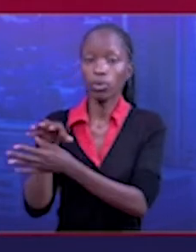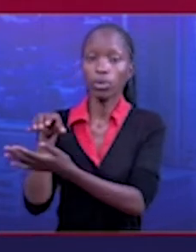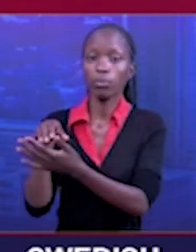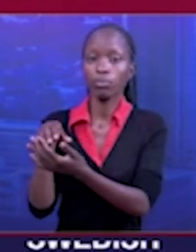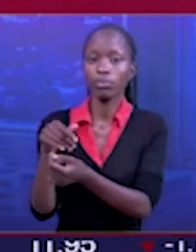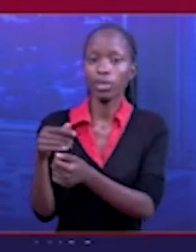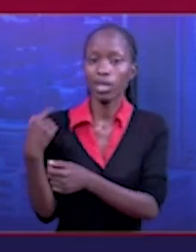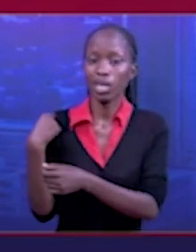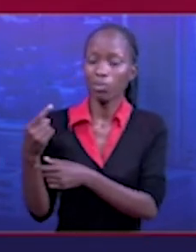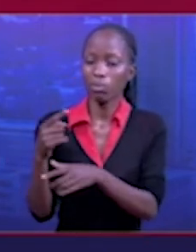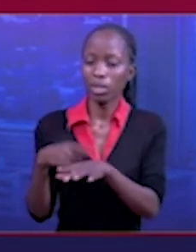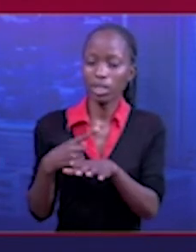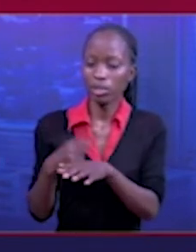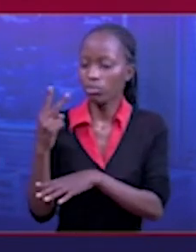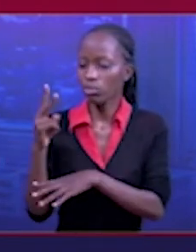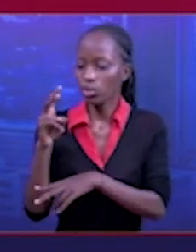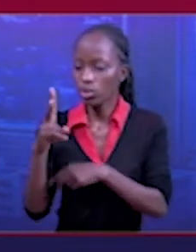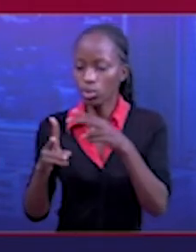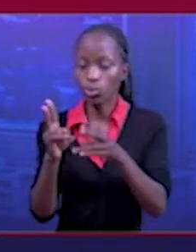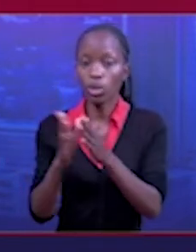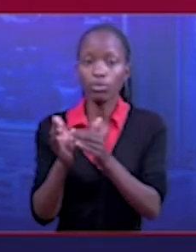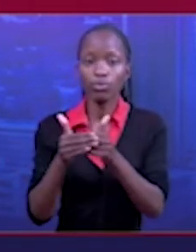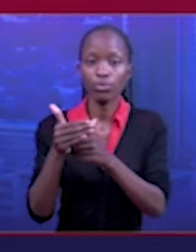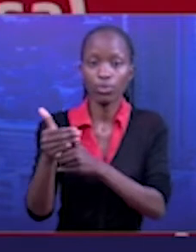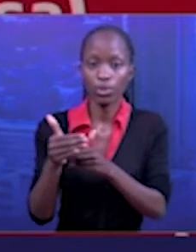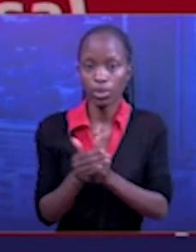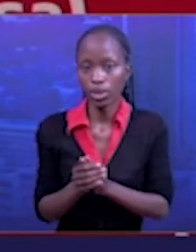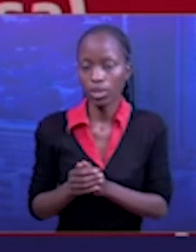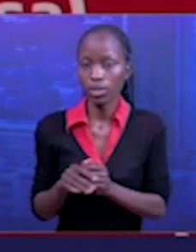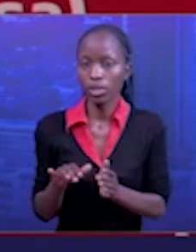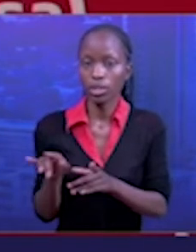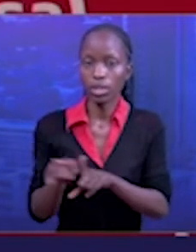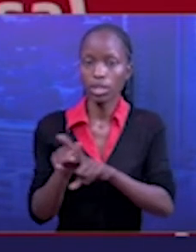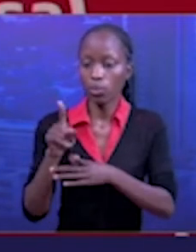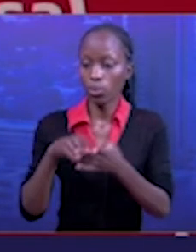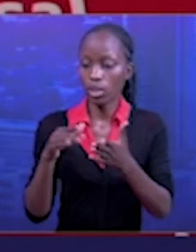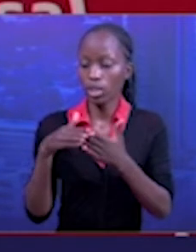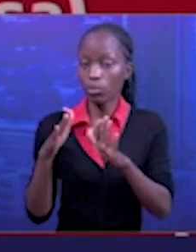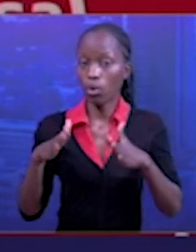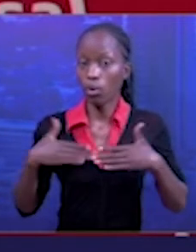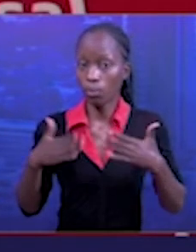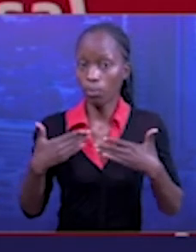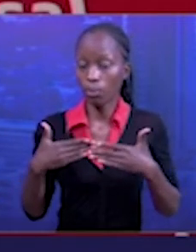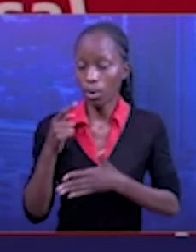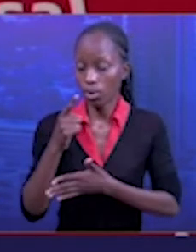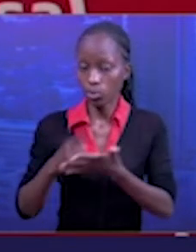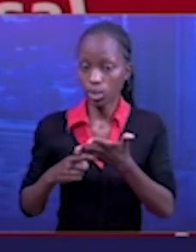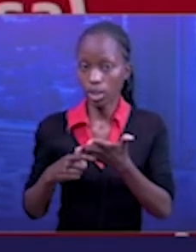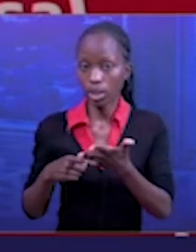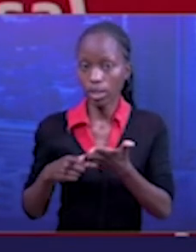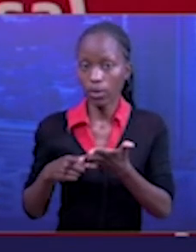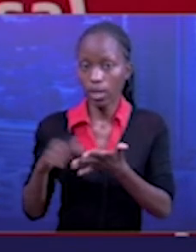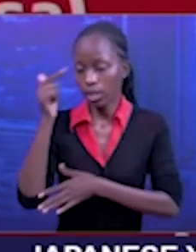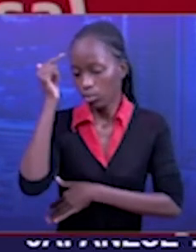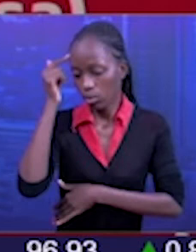at 2022 and beyond in terms of just the next agenda. I think what's even more pleasing is the fact that we